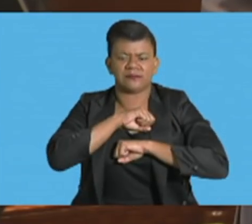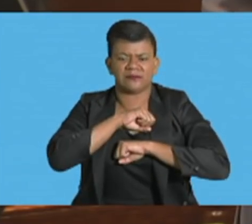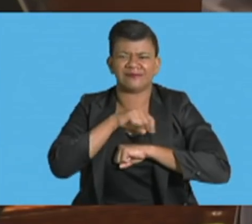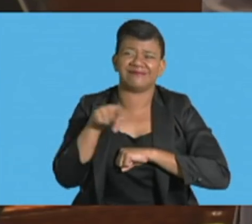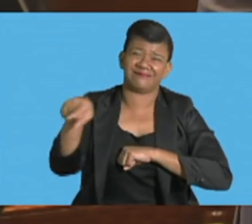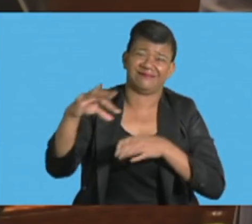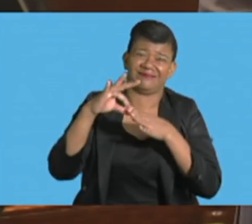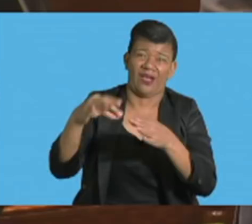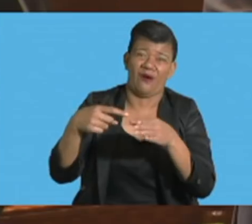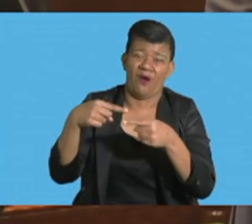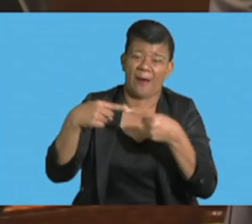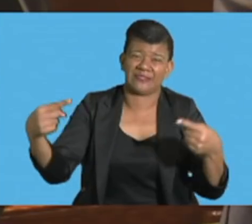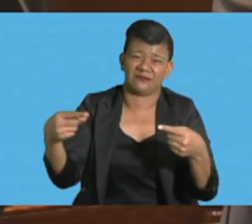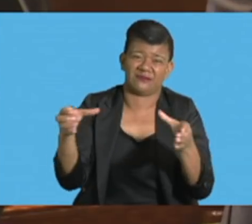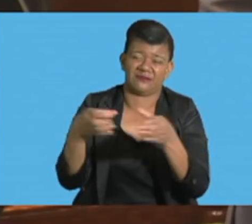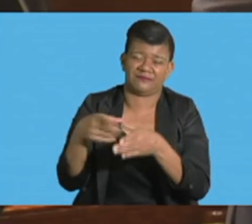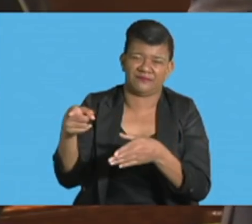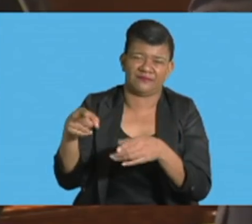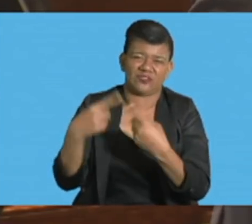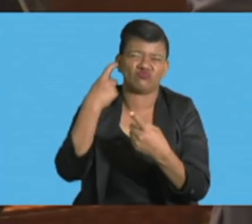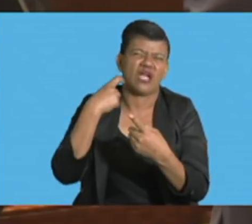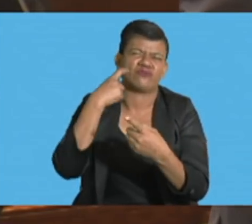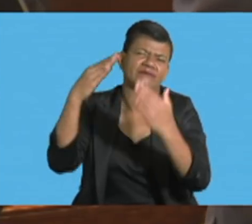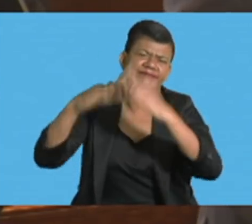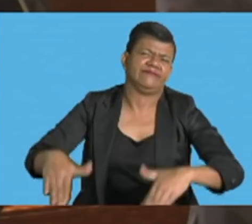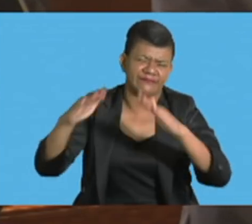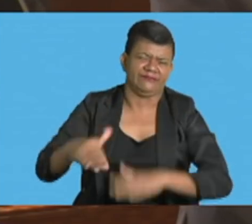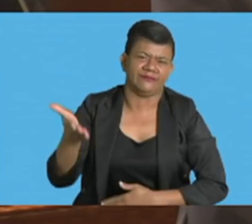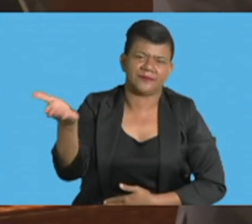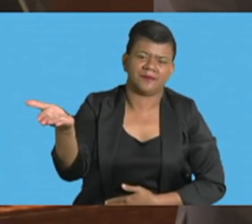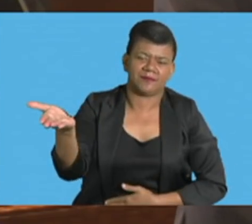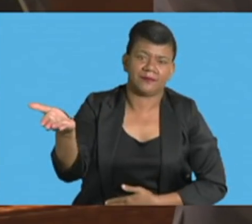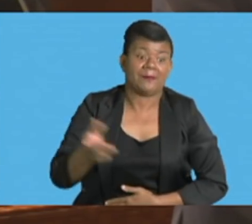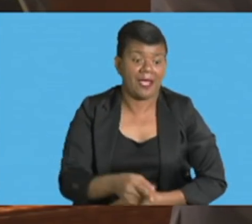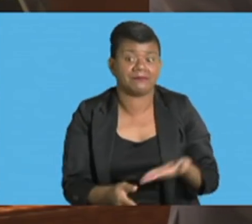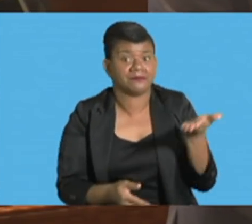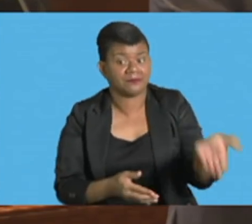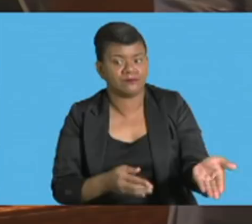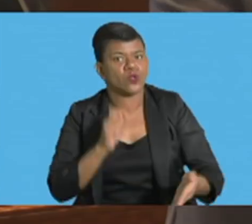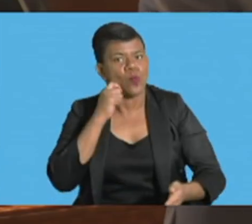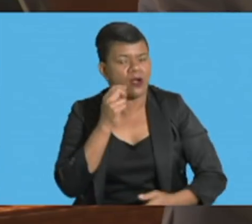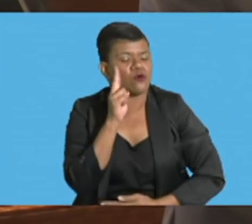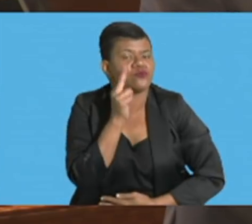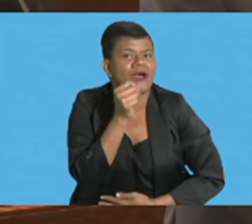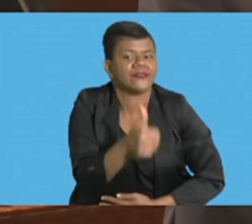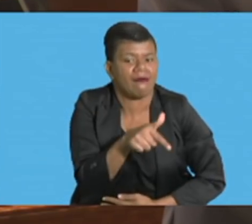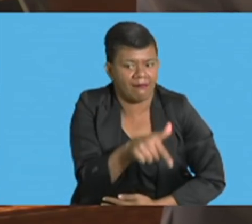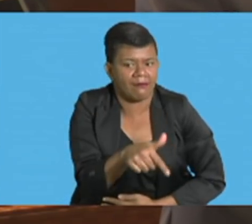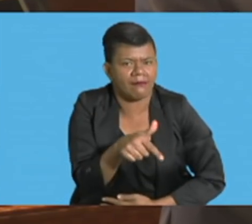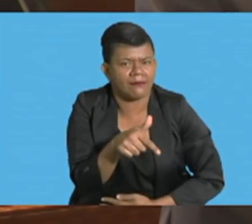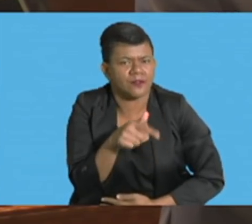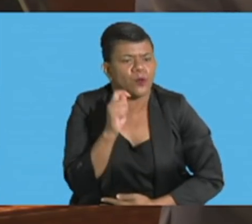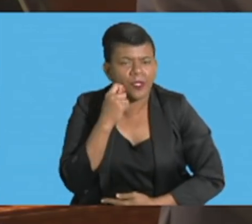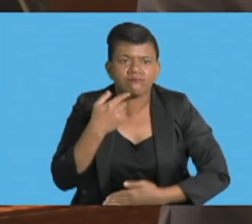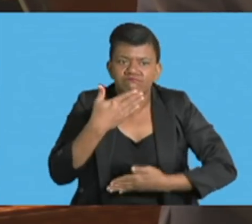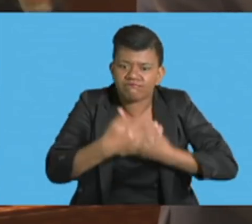effort. And it will care for our people in a way that continues our booming decade of economic